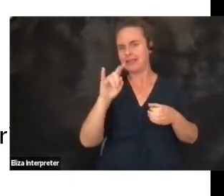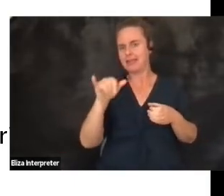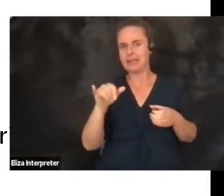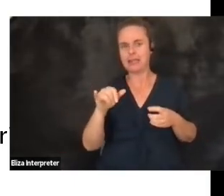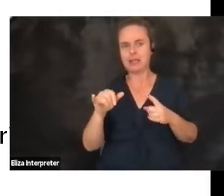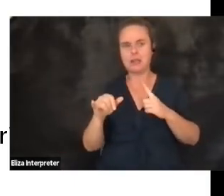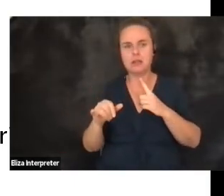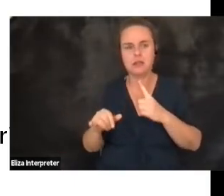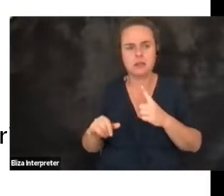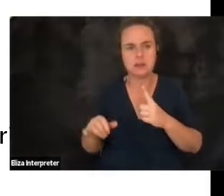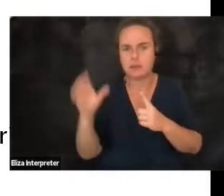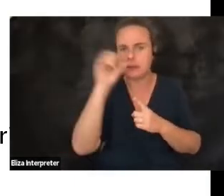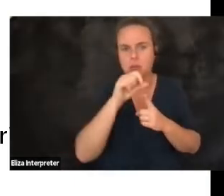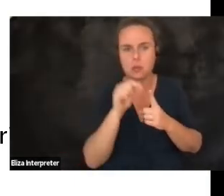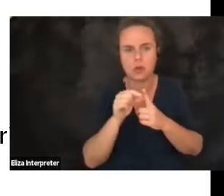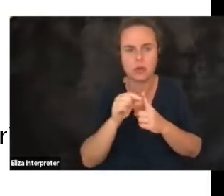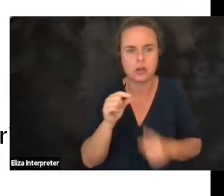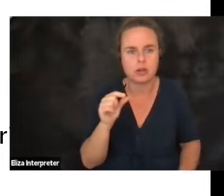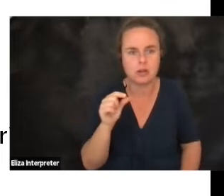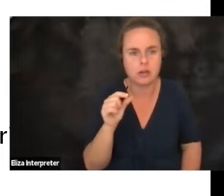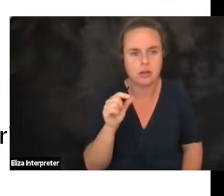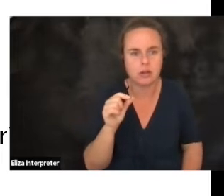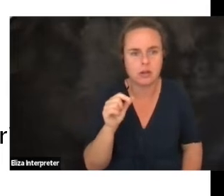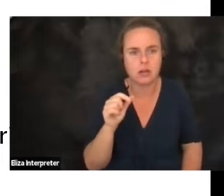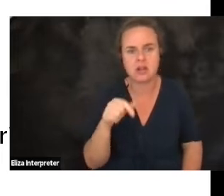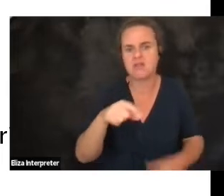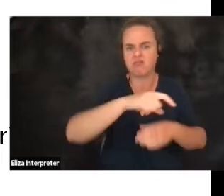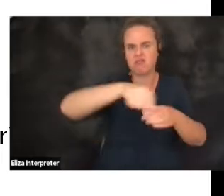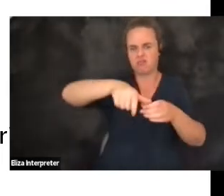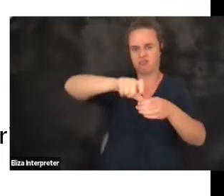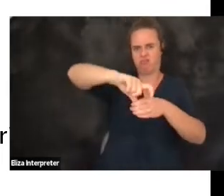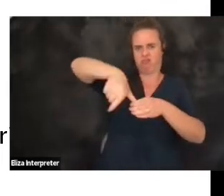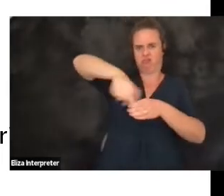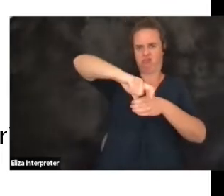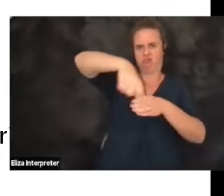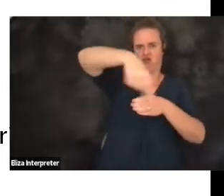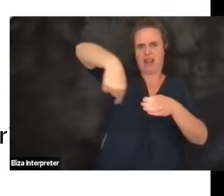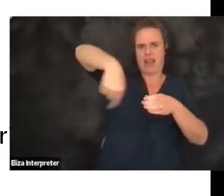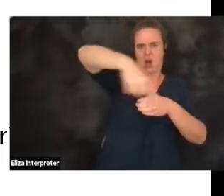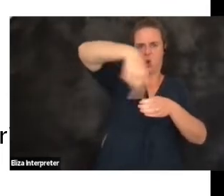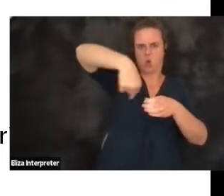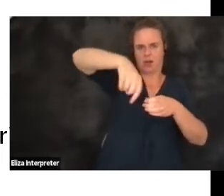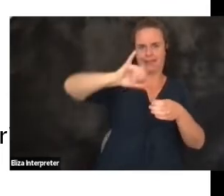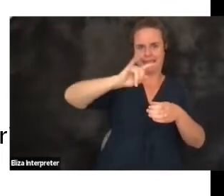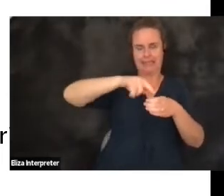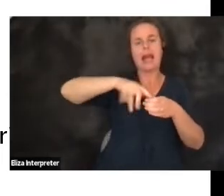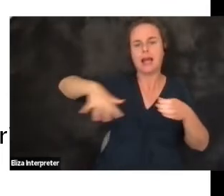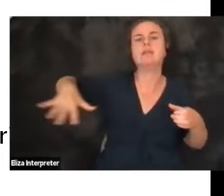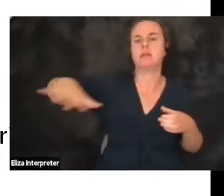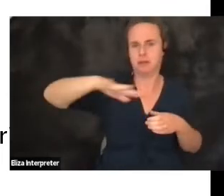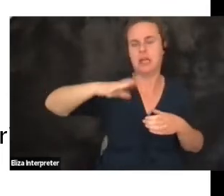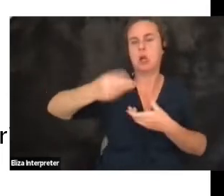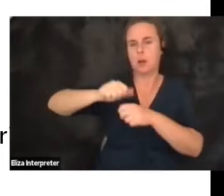for example, but also very rural areas like Mount Rainier. So the